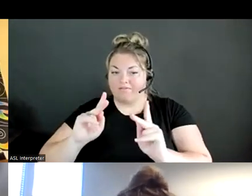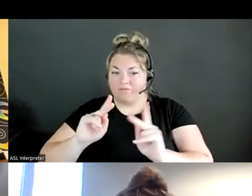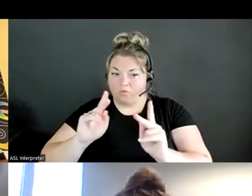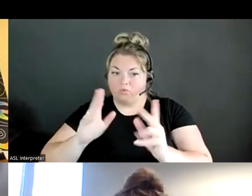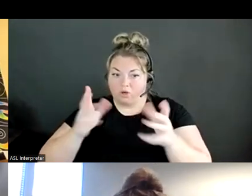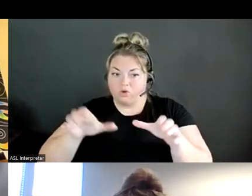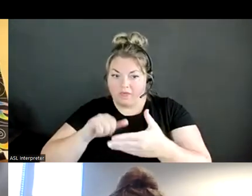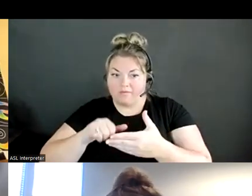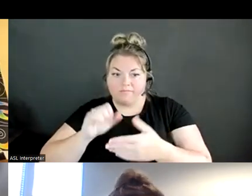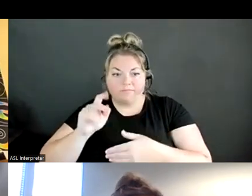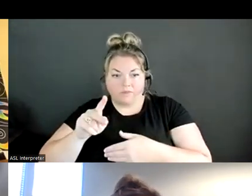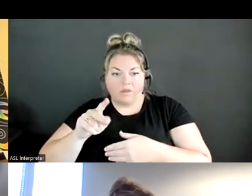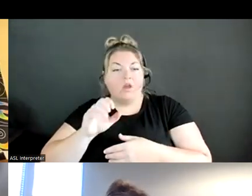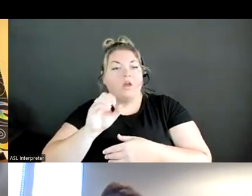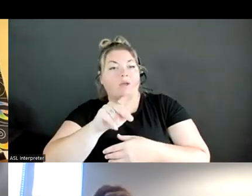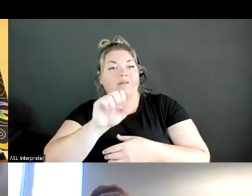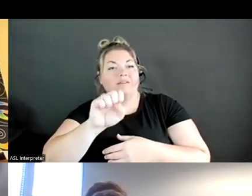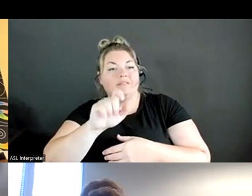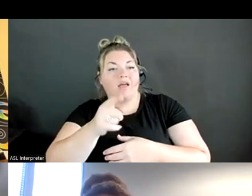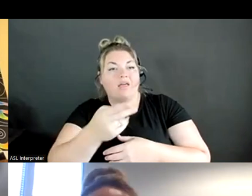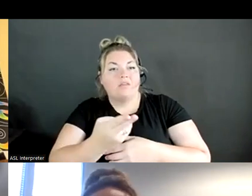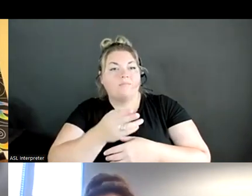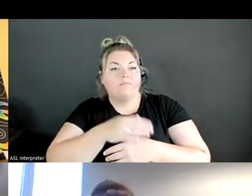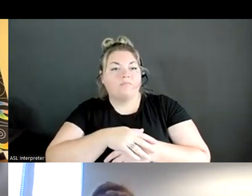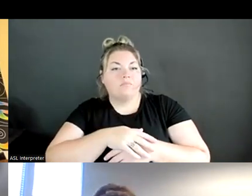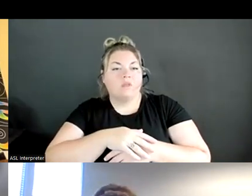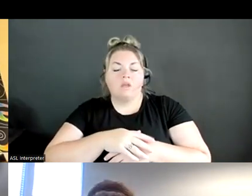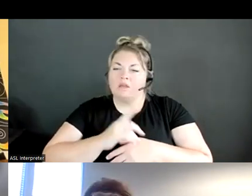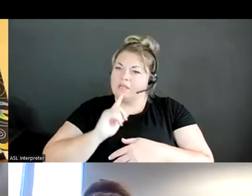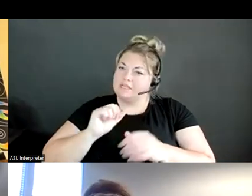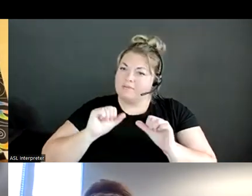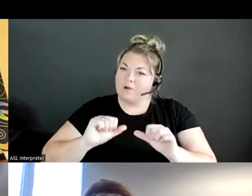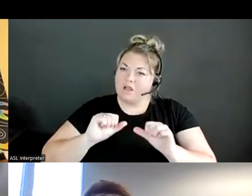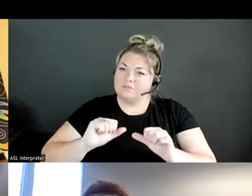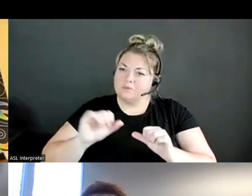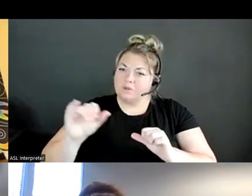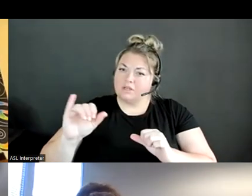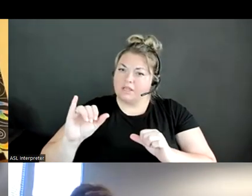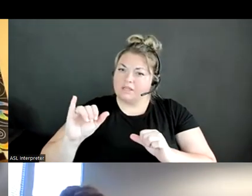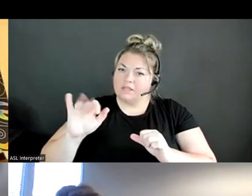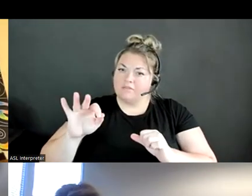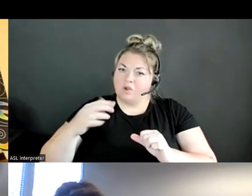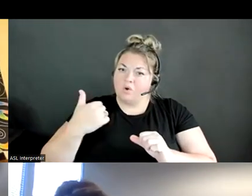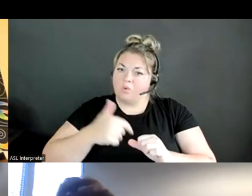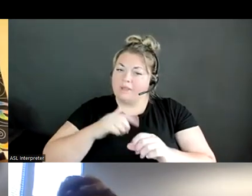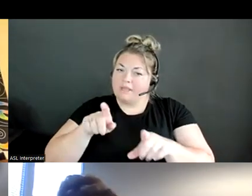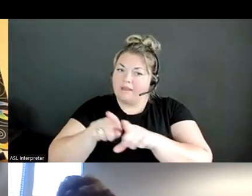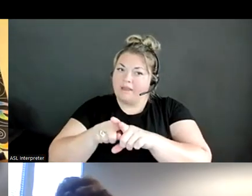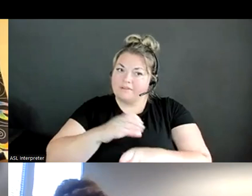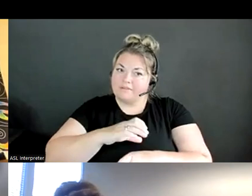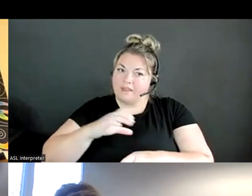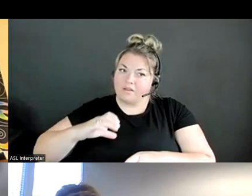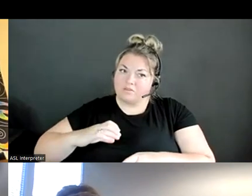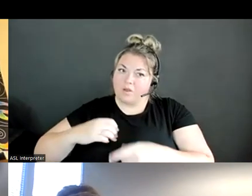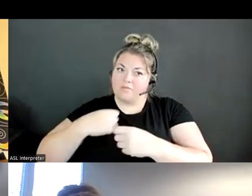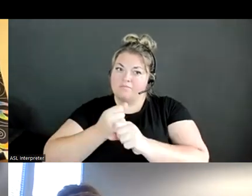Okay. All right, Seth? Would it be possible, like, if we as a council